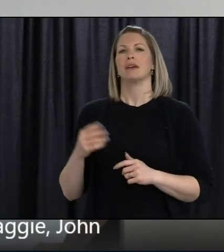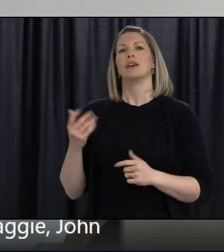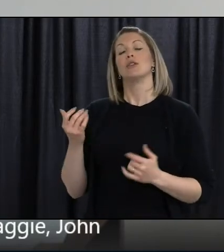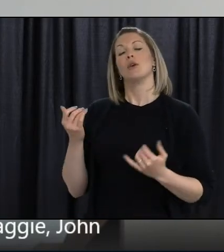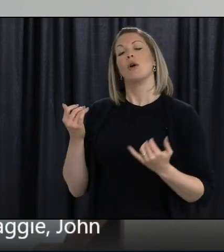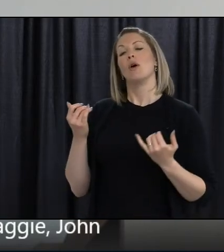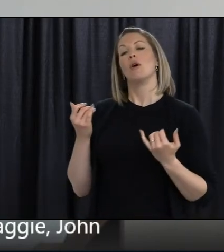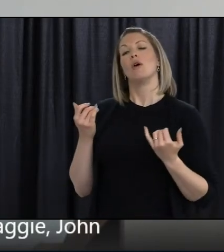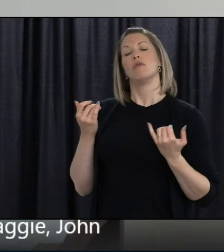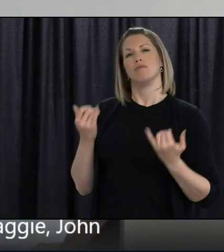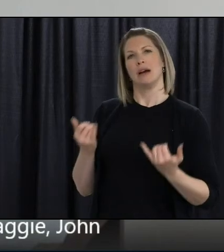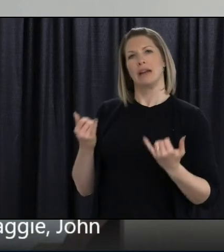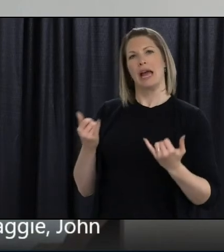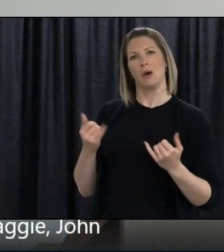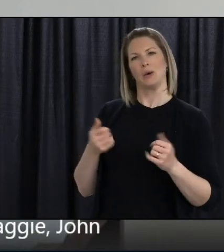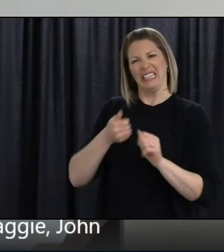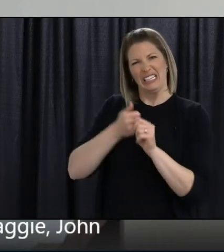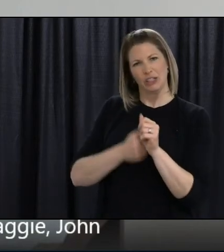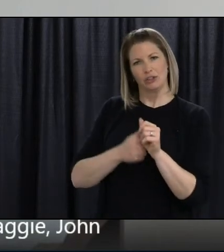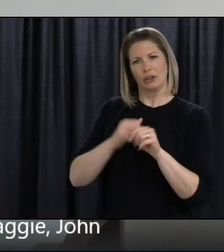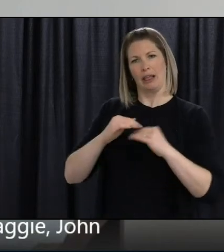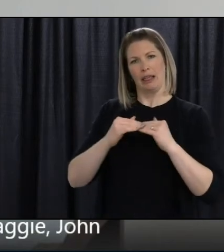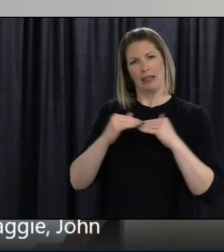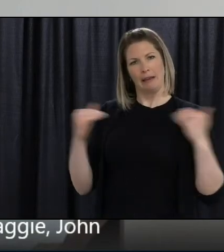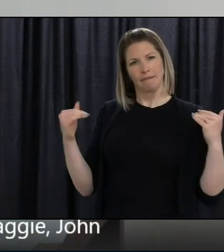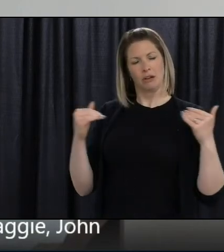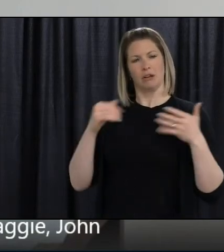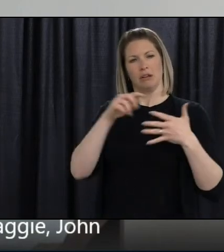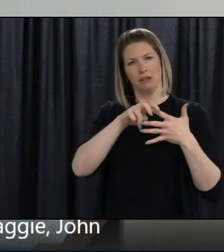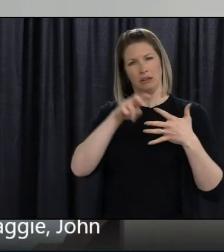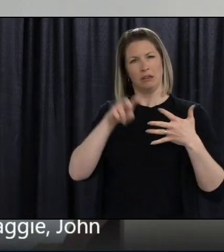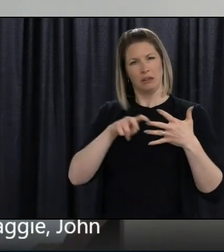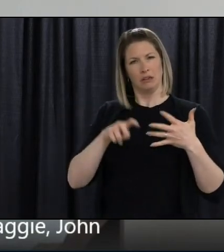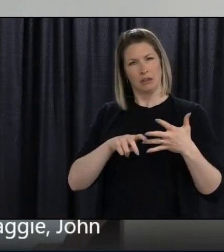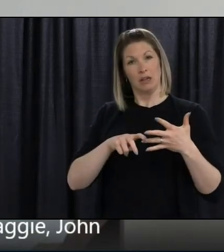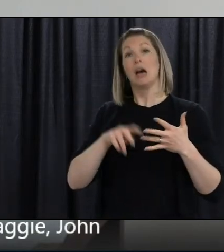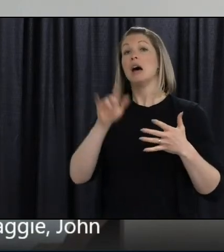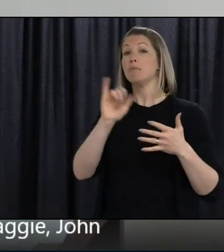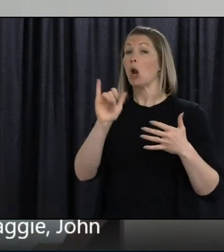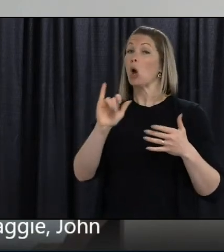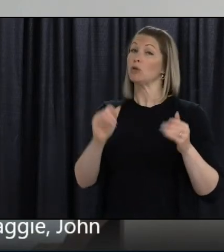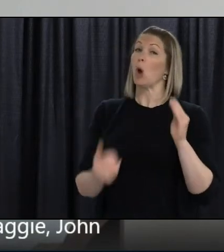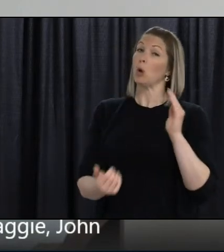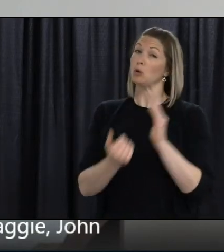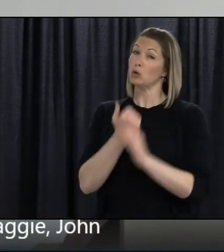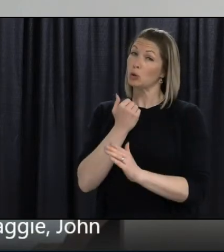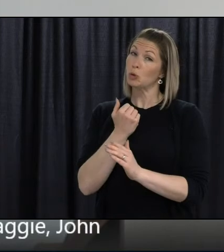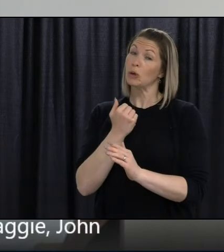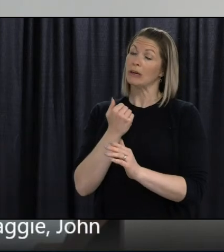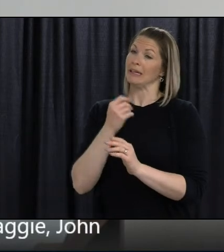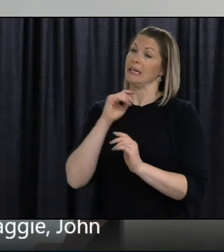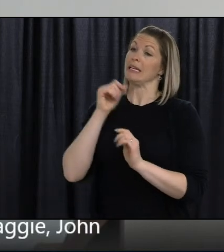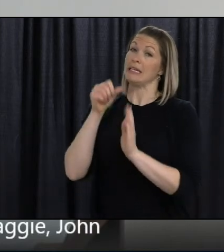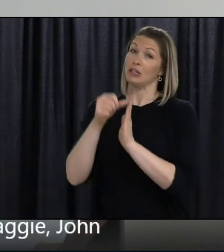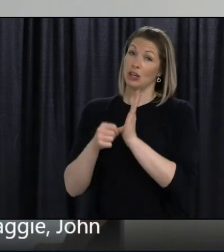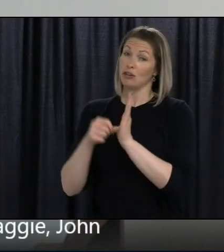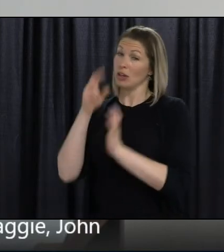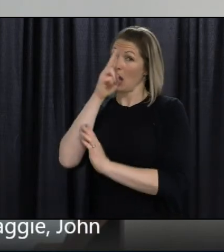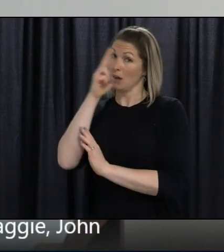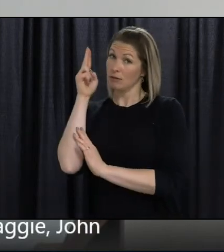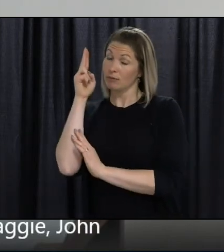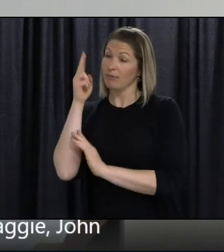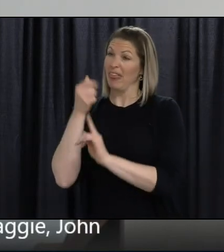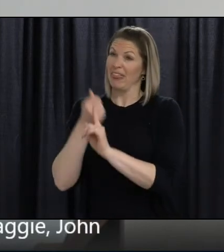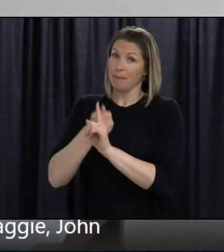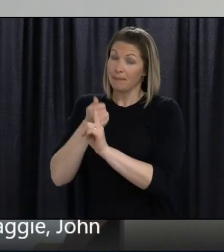planned activity to deal with less urgent cases. Urgent and emergent cases have been managed on an ongoing basis,